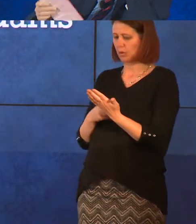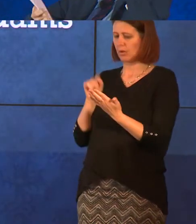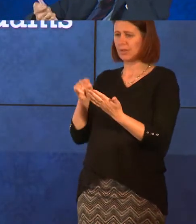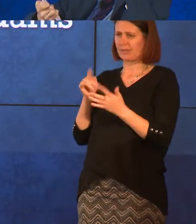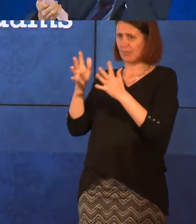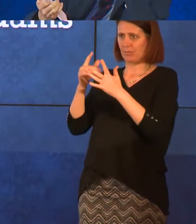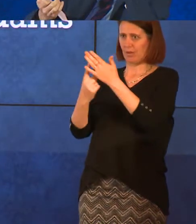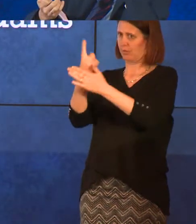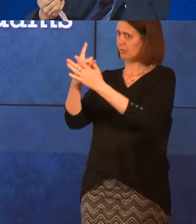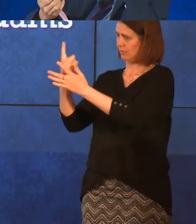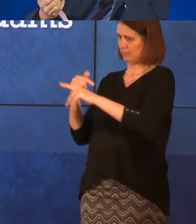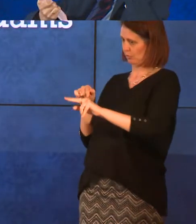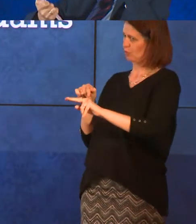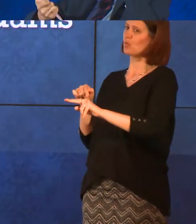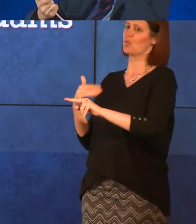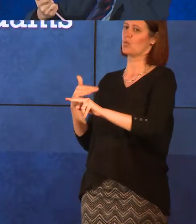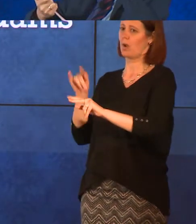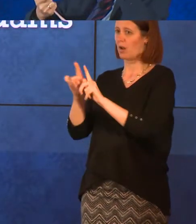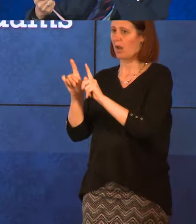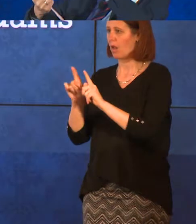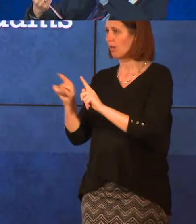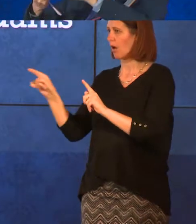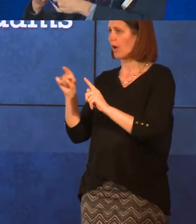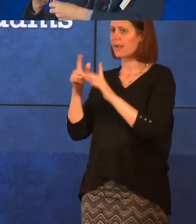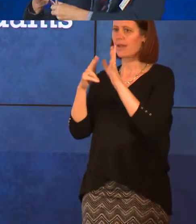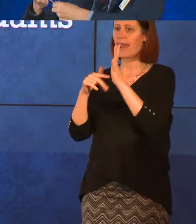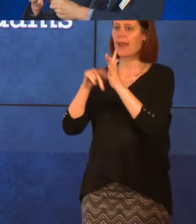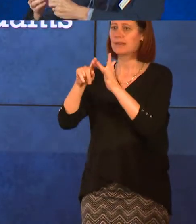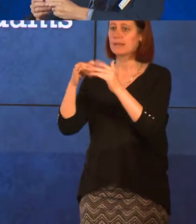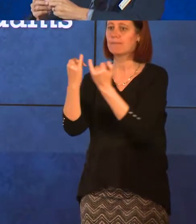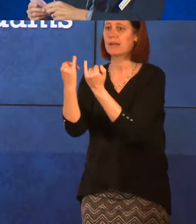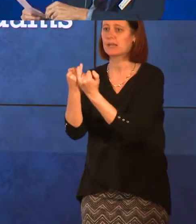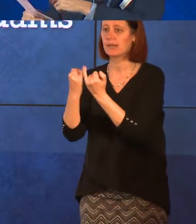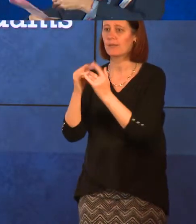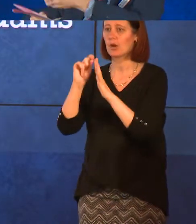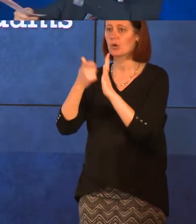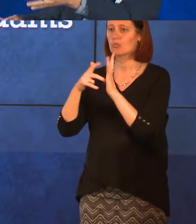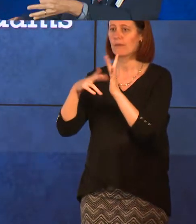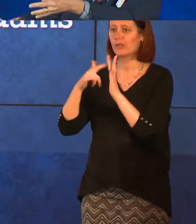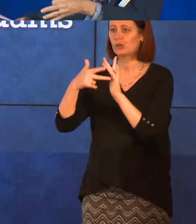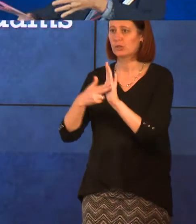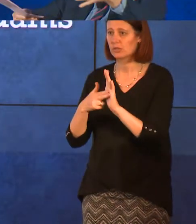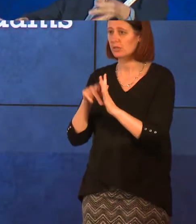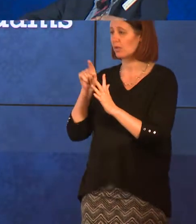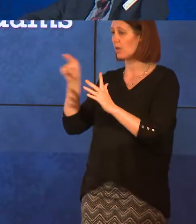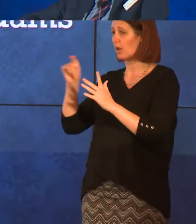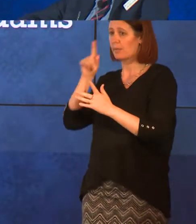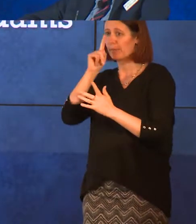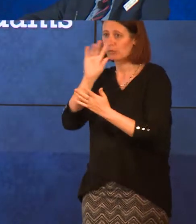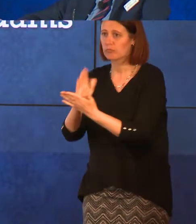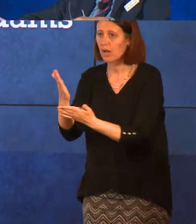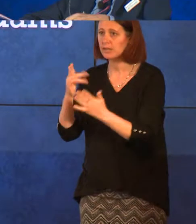strange practices, including things like anti-competitive provisions, inappropriate assignment of rights,